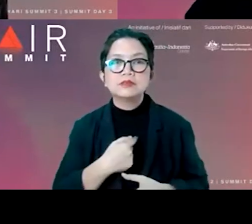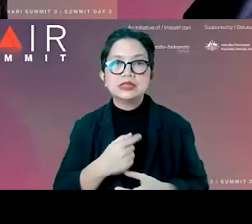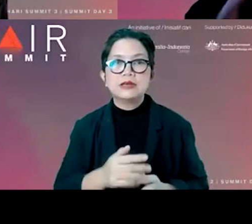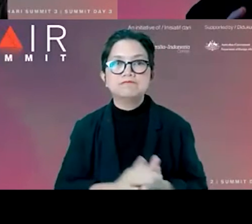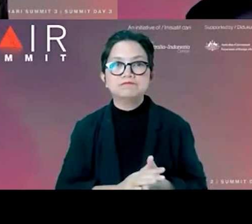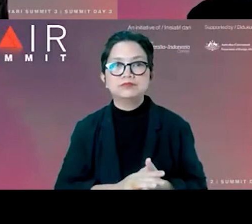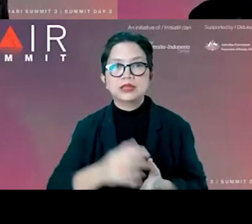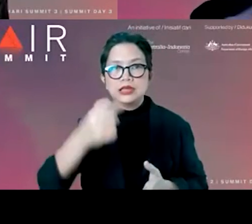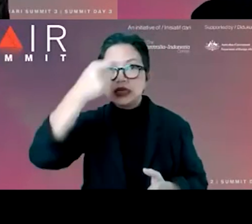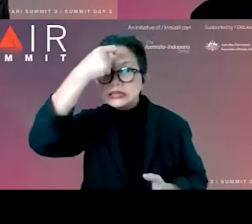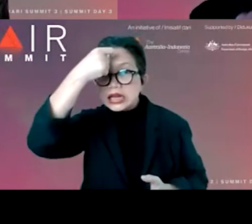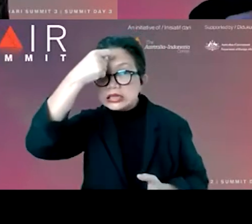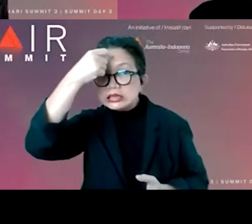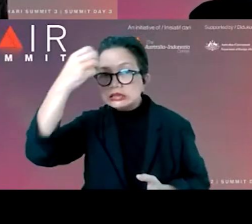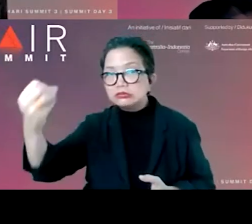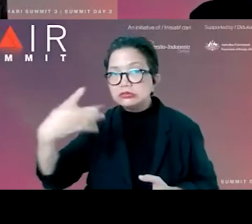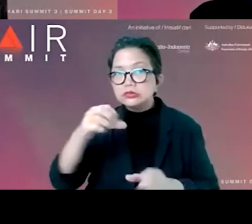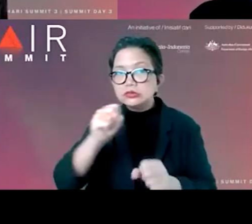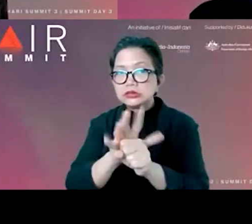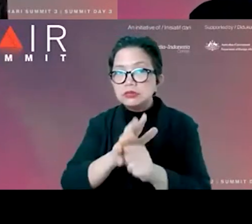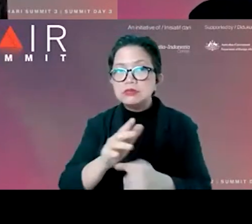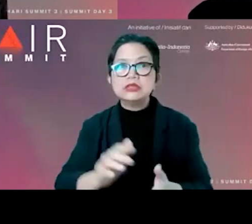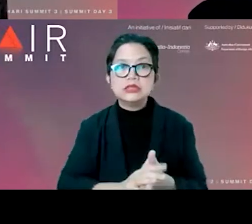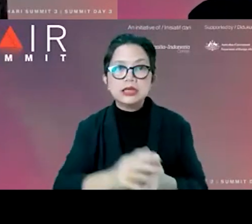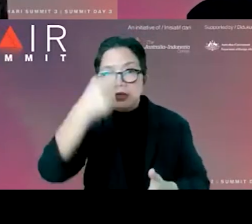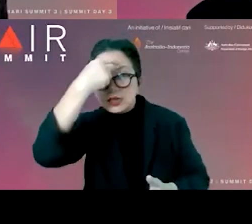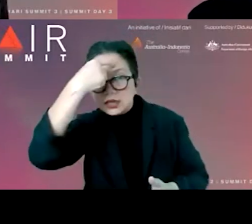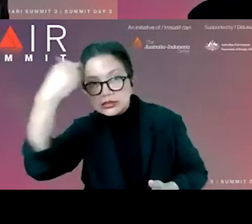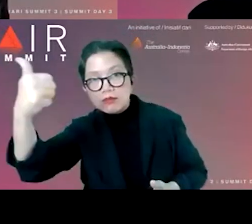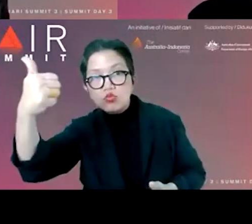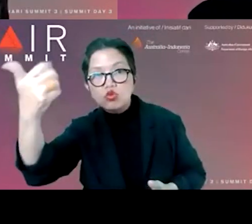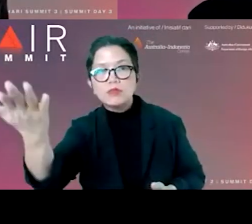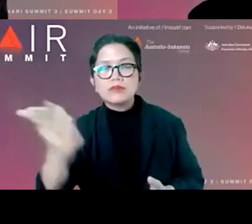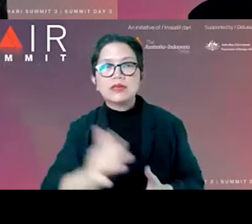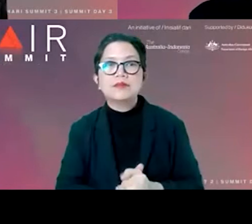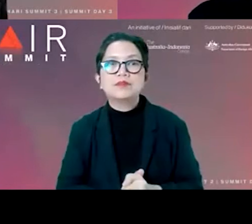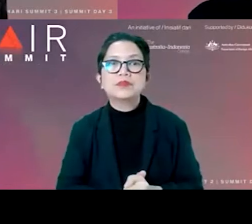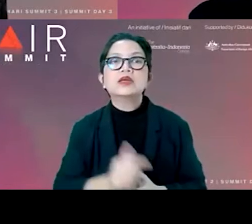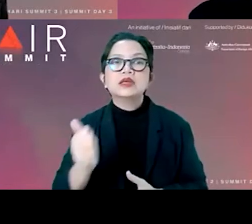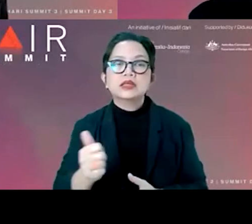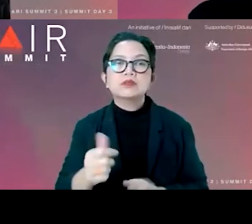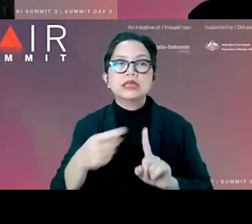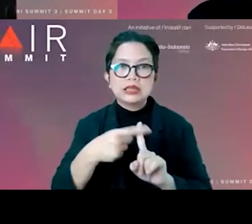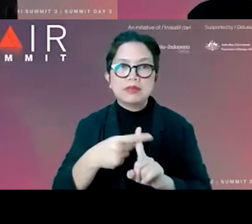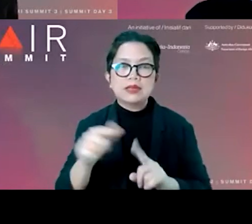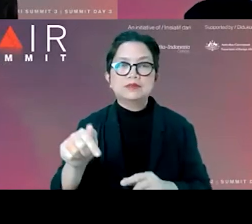but you're vaccinated? So we would need to add these parameters in, but from then on, the model would be good to go